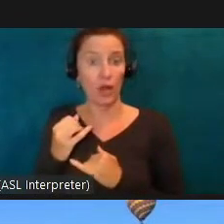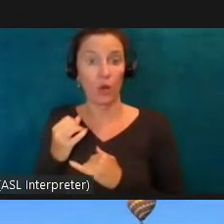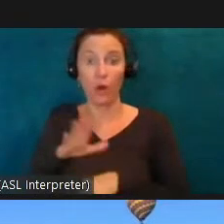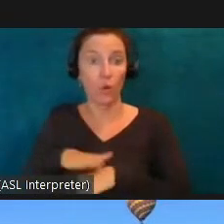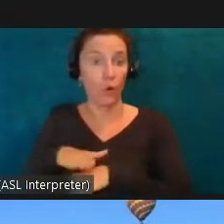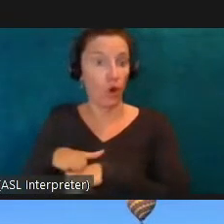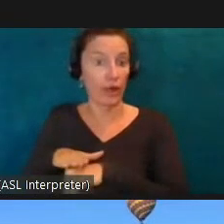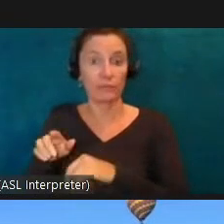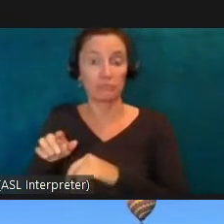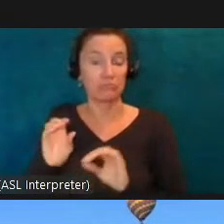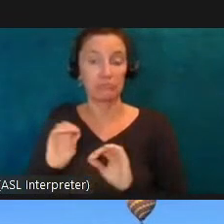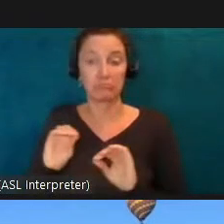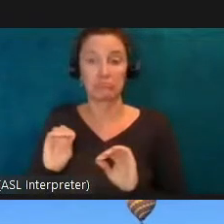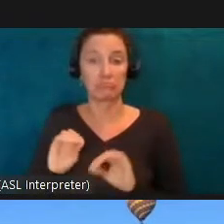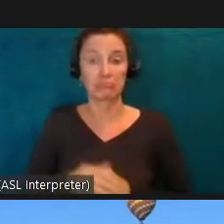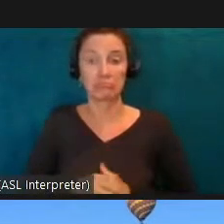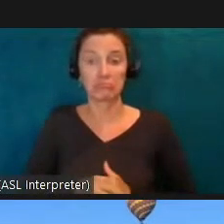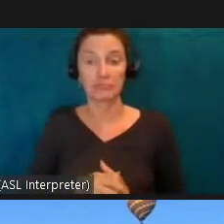to their customers.